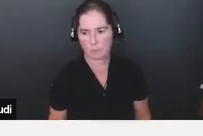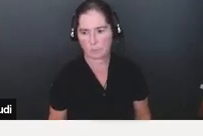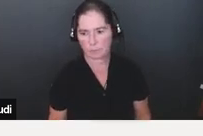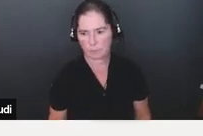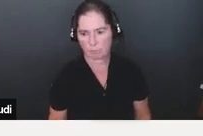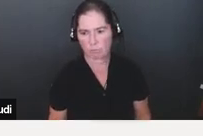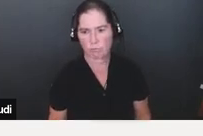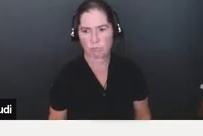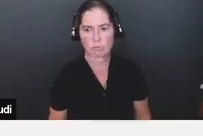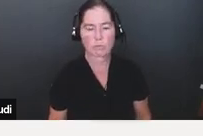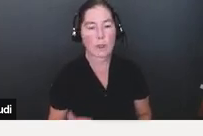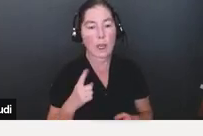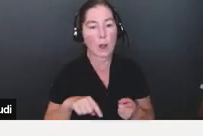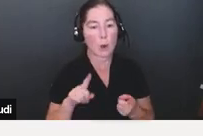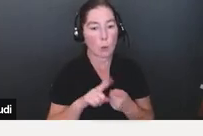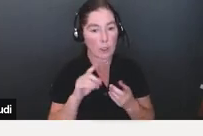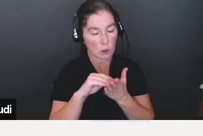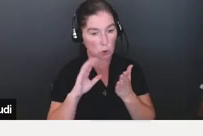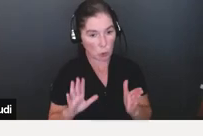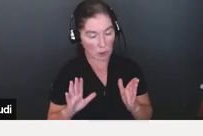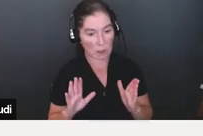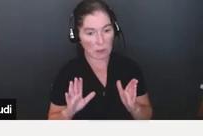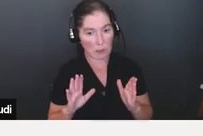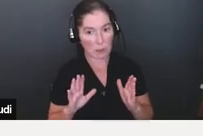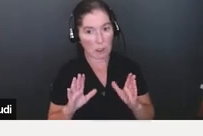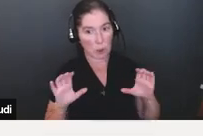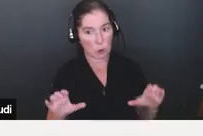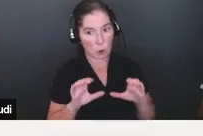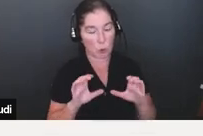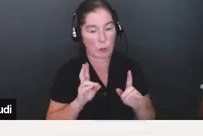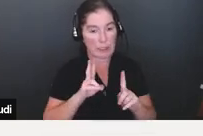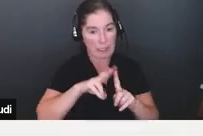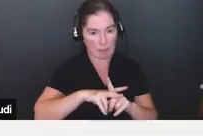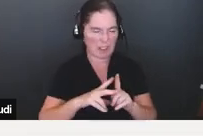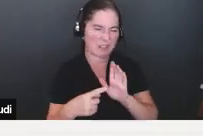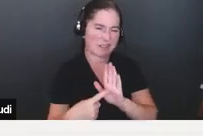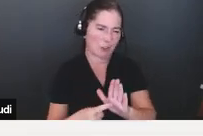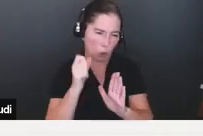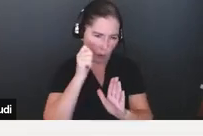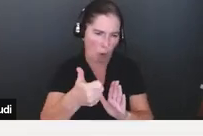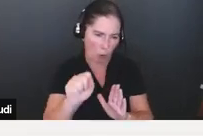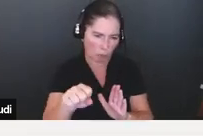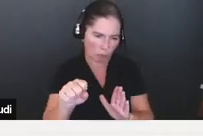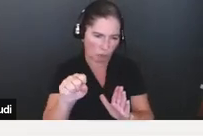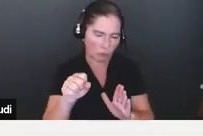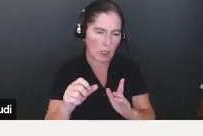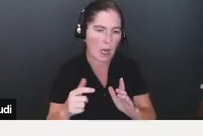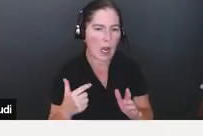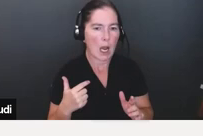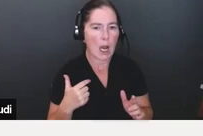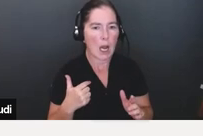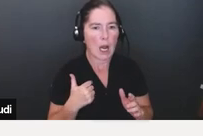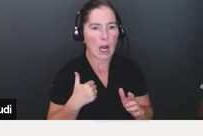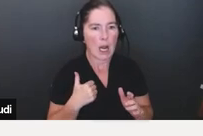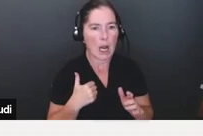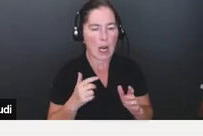Okay, so when students go in and do their assignment, I will show that tomorrow for sure. I can look